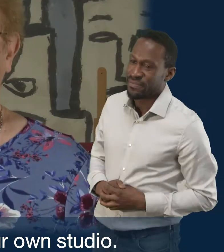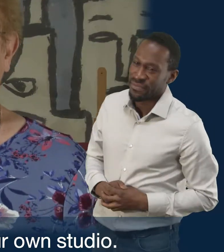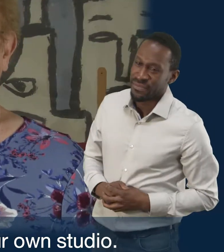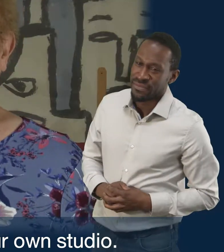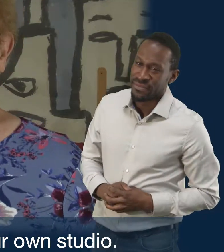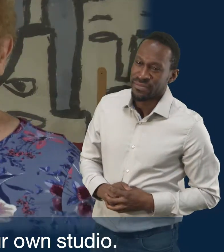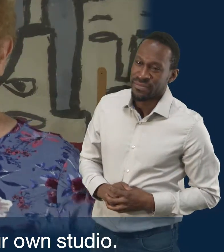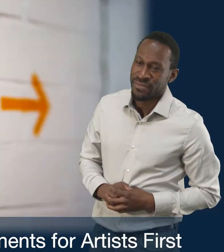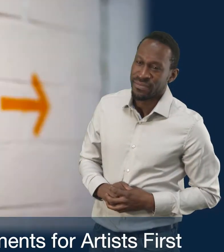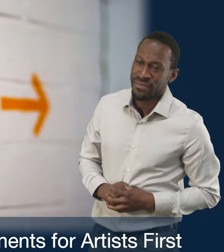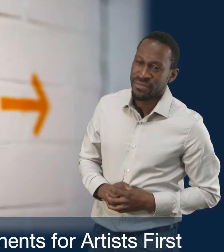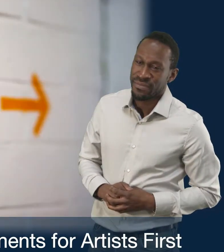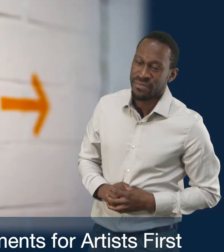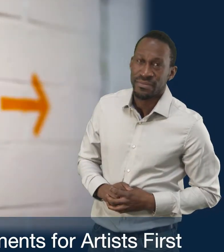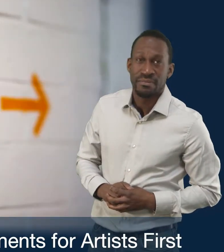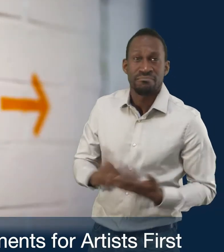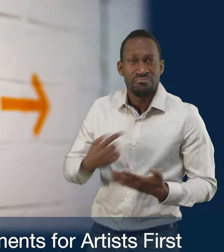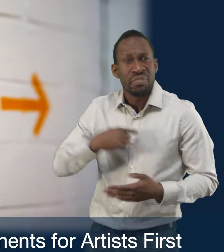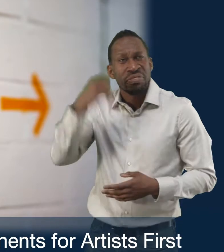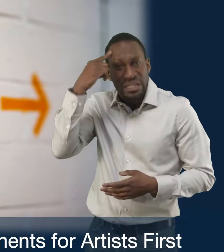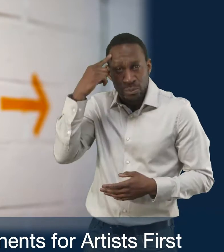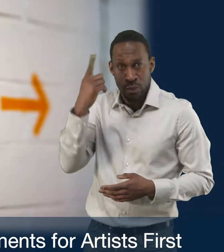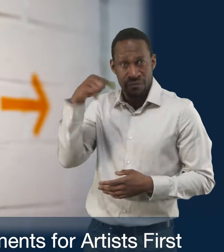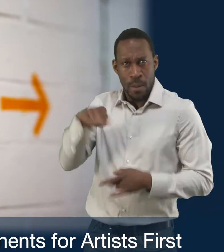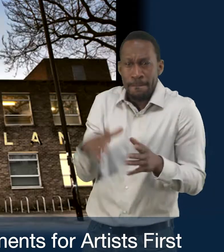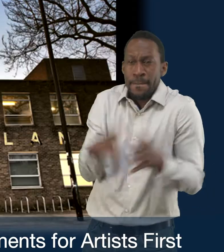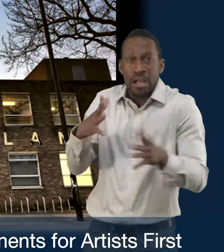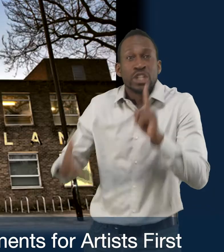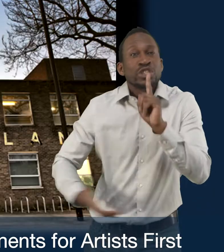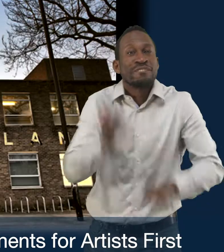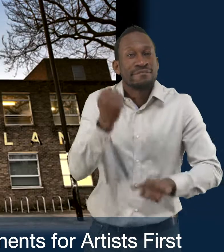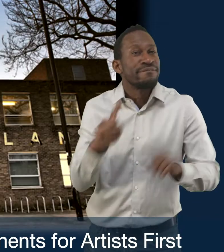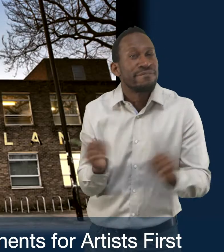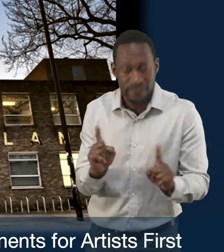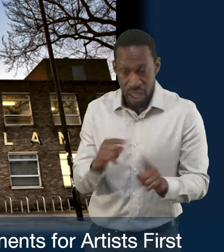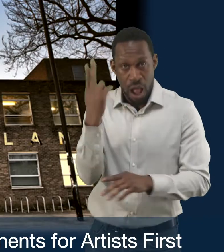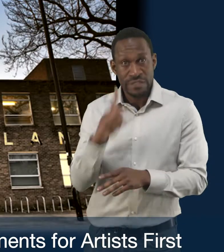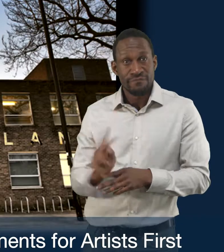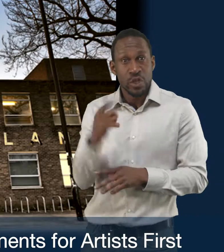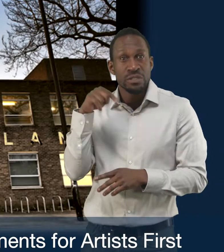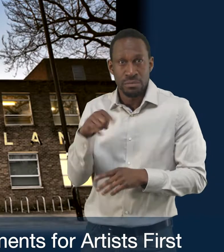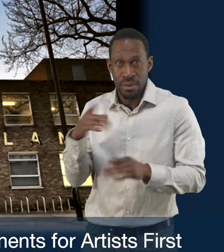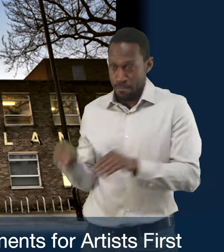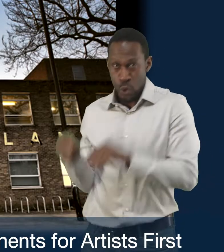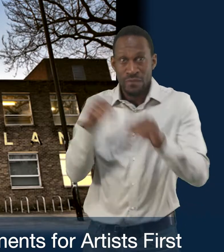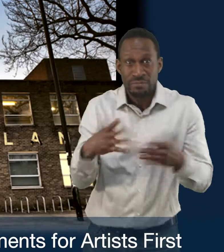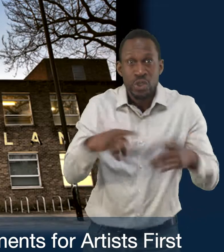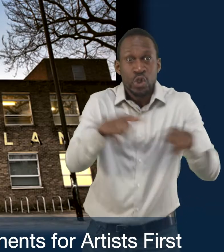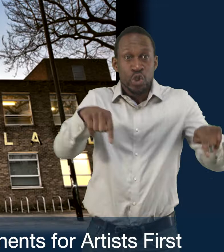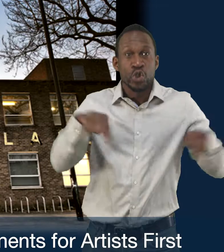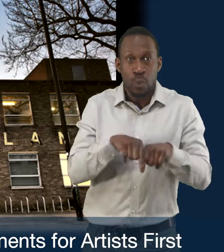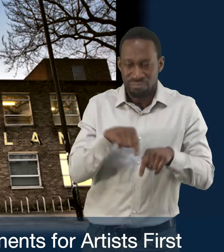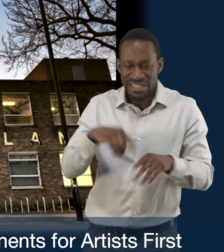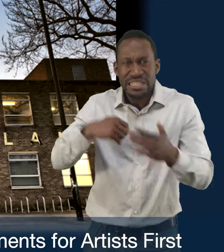studio. I think one of the major achievements for Artists First was moving into a studio at Spike